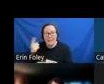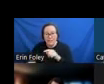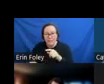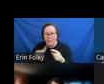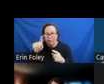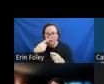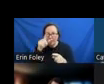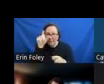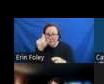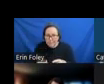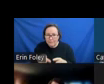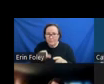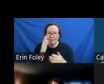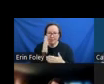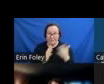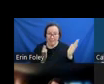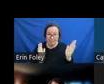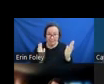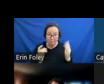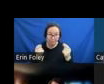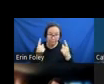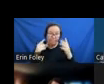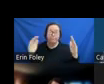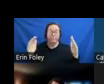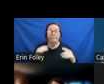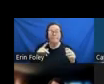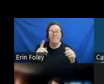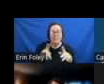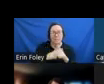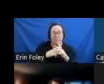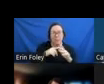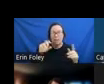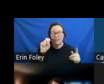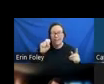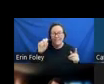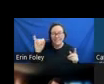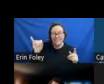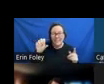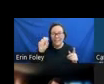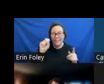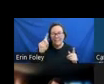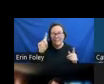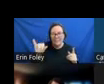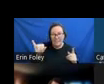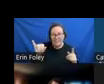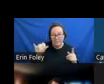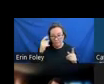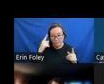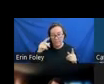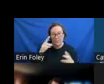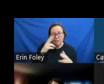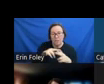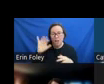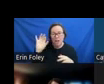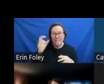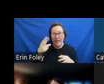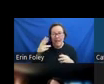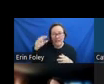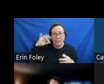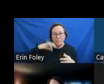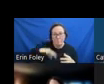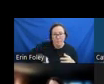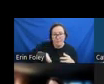So let's start with our cash benefits. And cash benefits can be used for housing, food, or